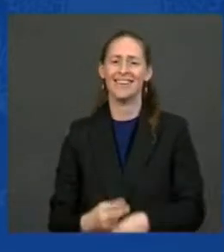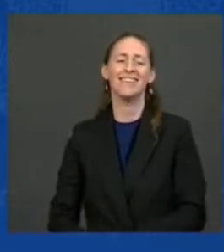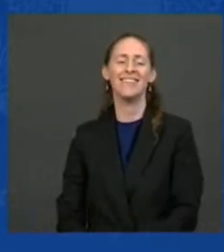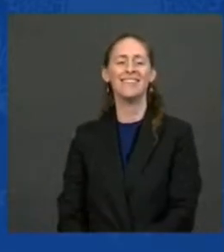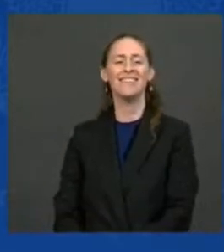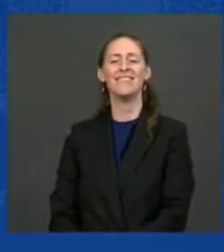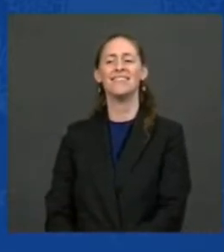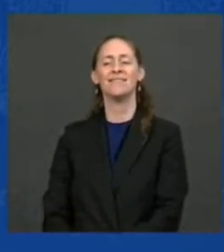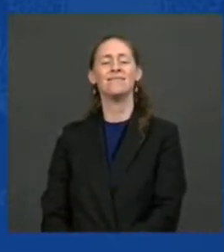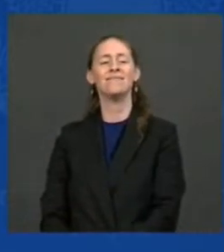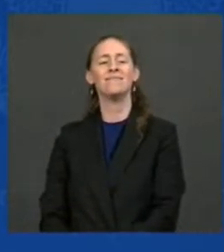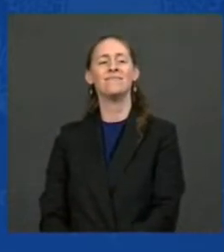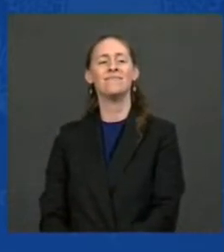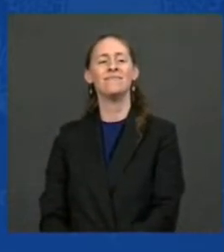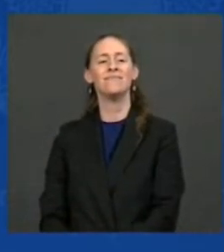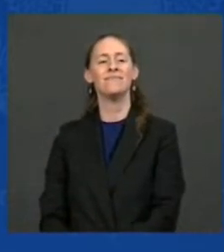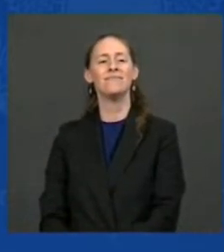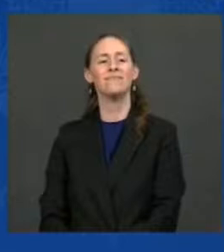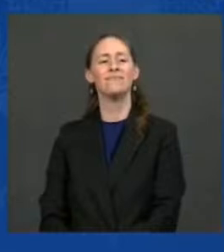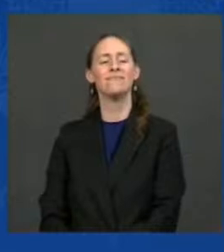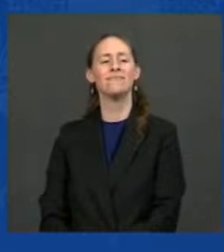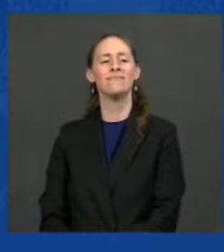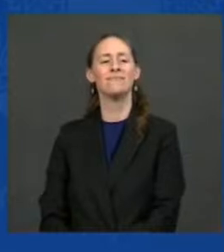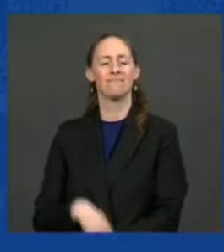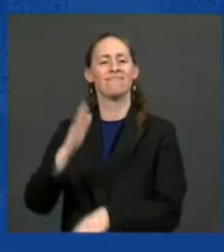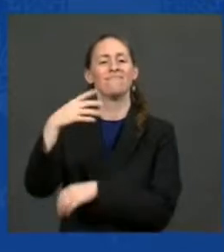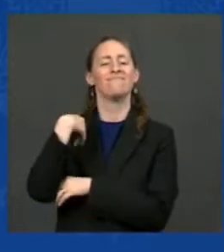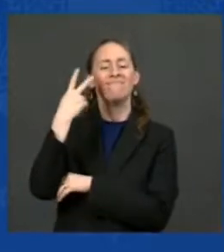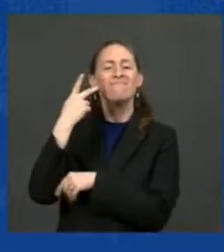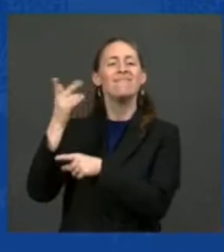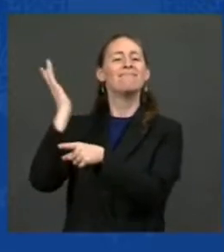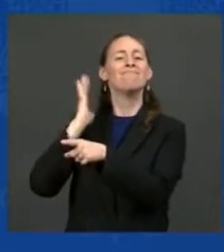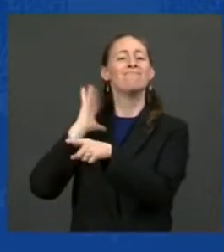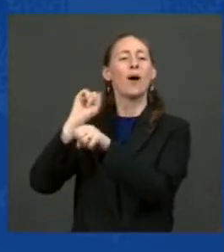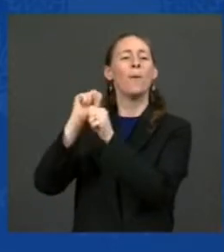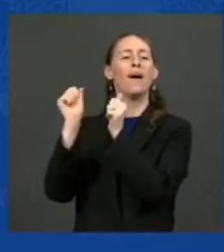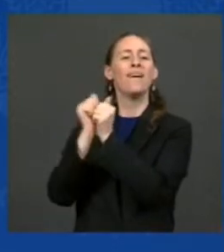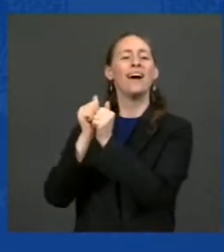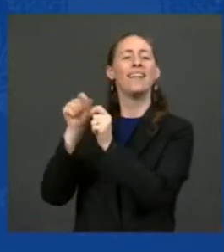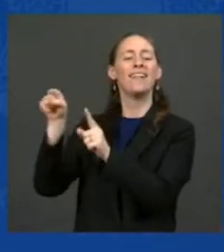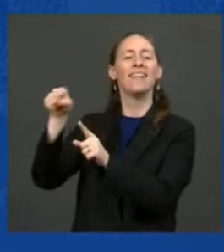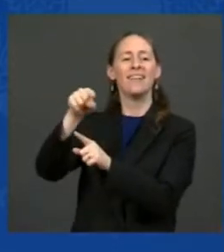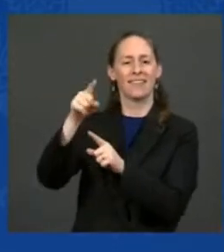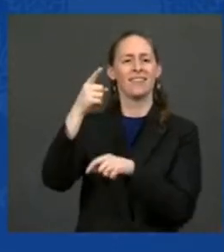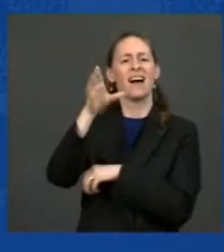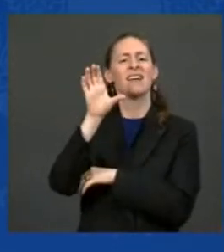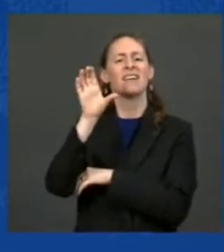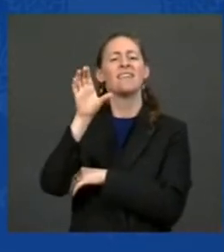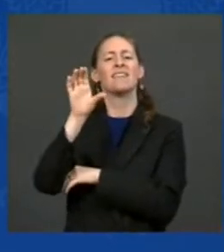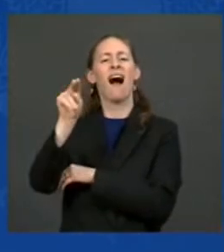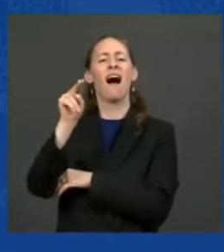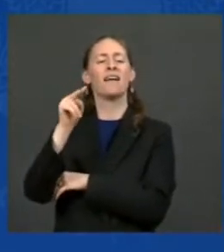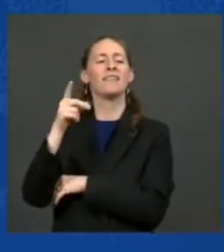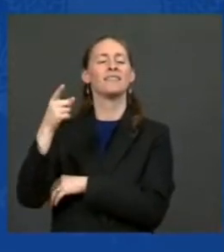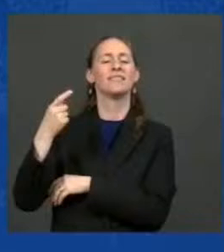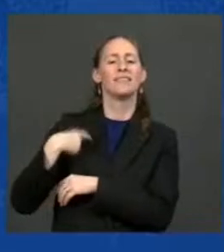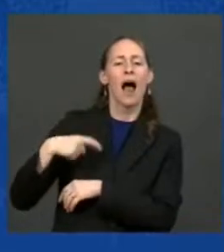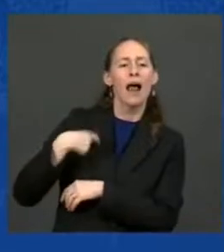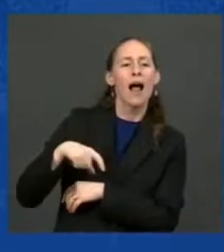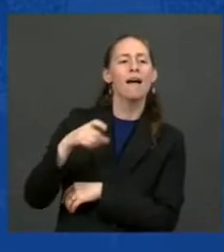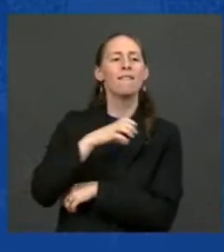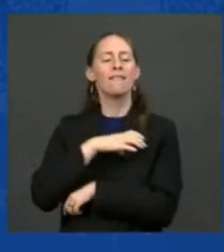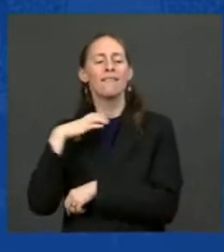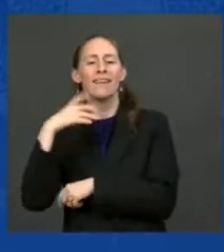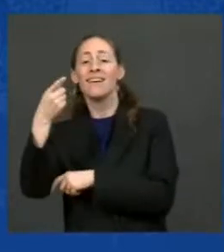door, are my former colleagues and members of our Connecticut delegation in Congress. And I see Dick Blumenthal over on the side. I saw Chris Murphy coming in. I